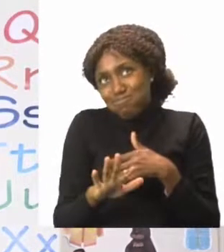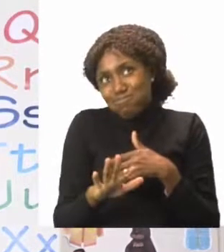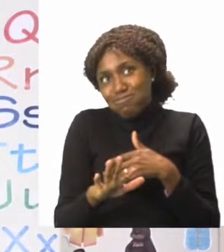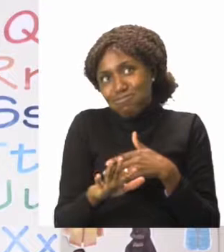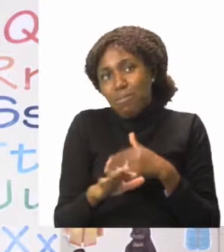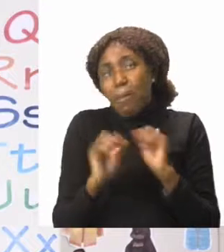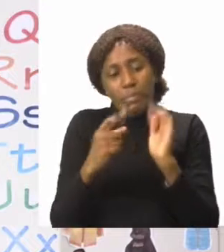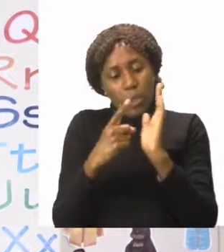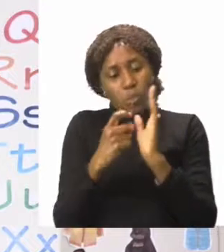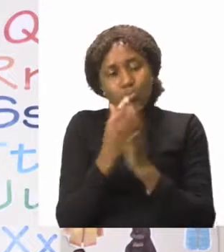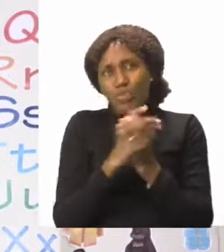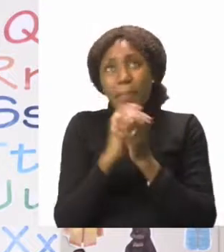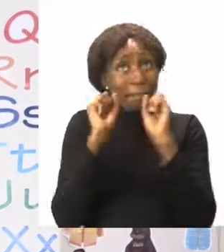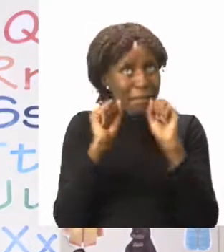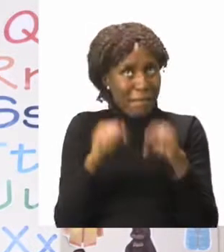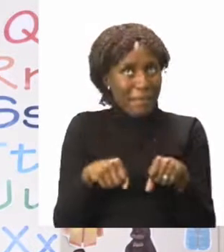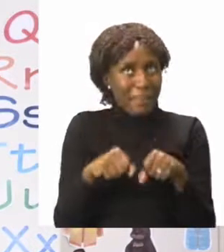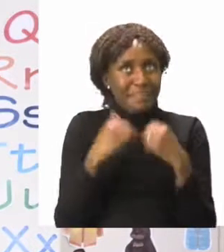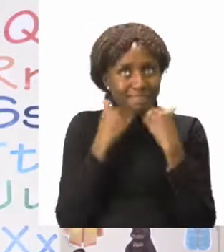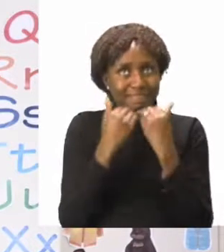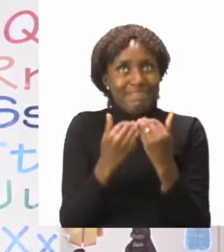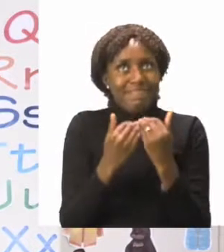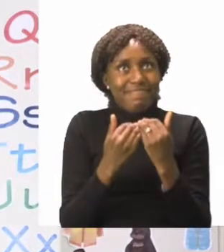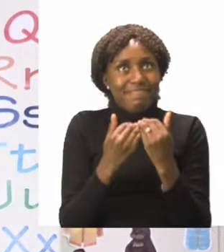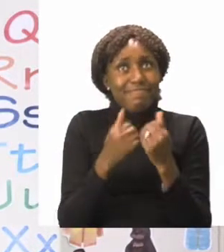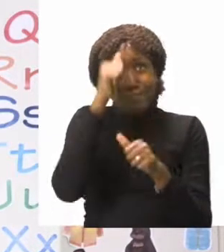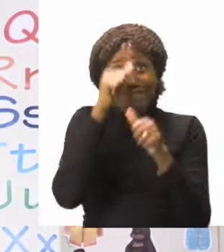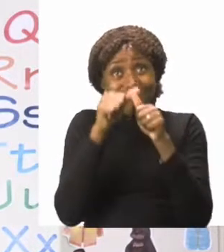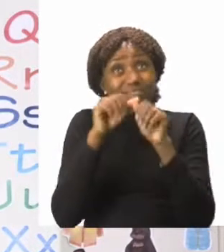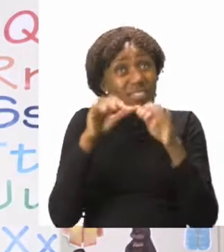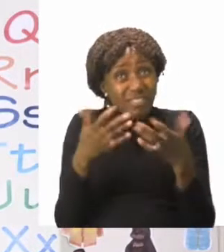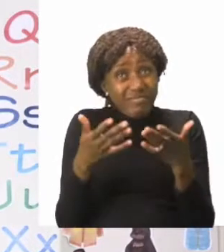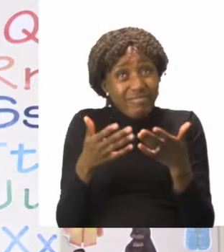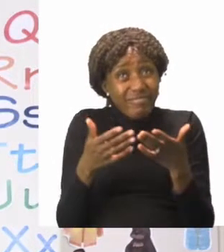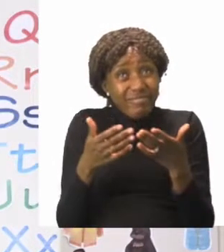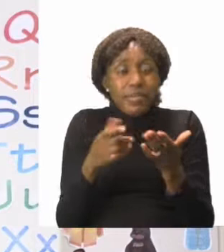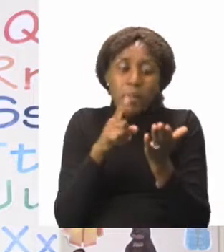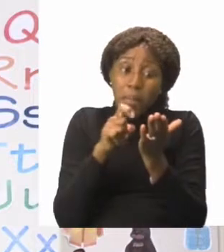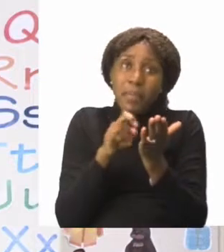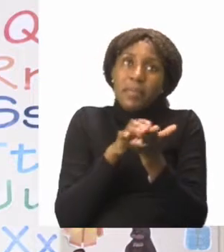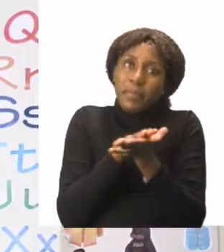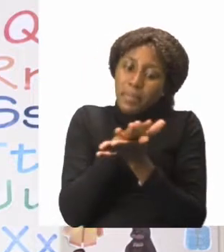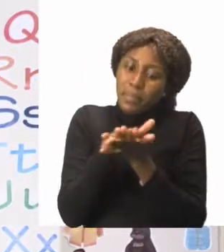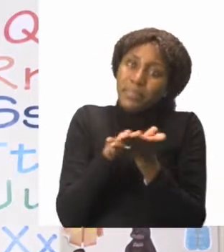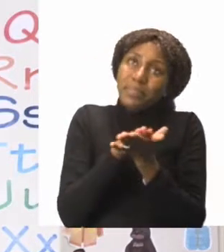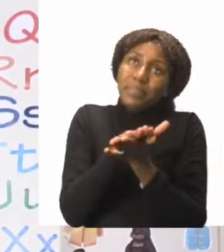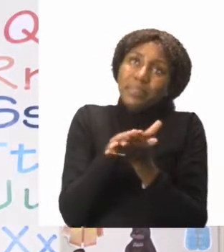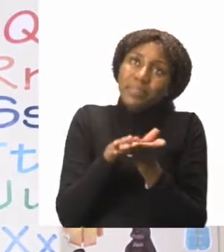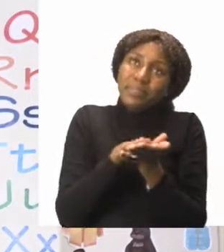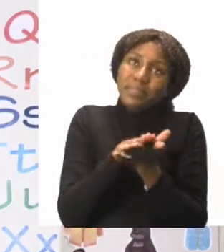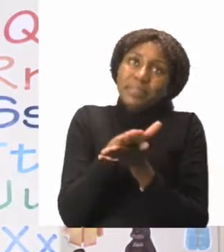to sanitize. Remember how we sanitize? We start by rubbing inside our